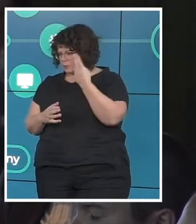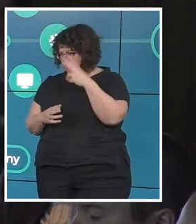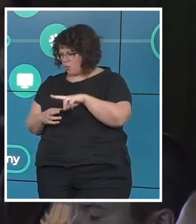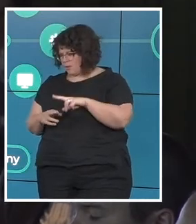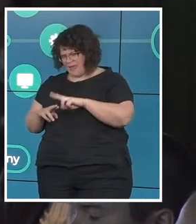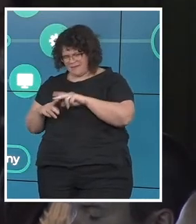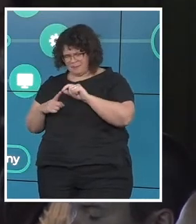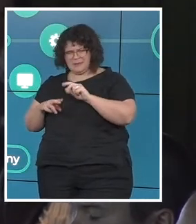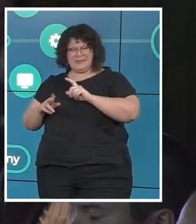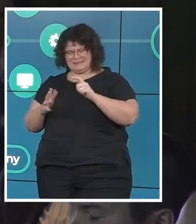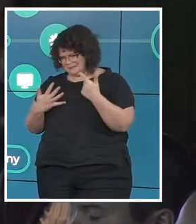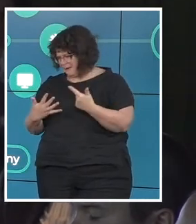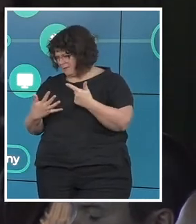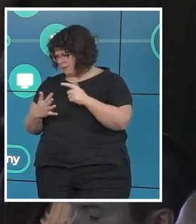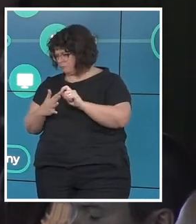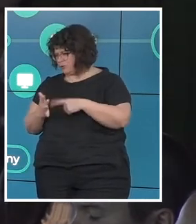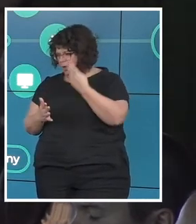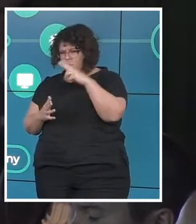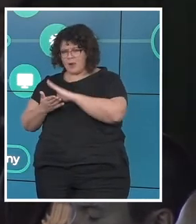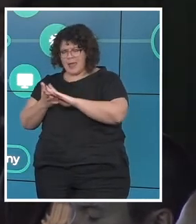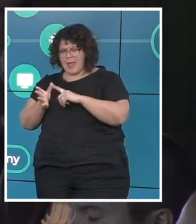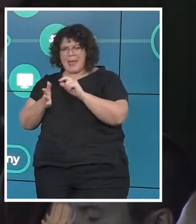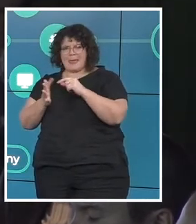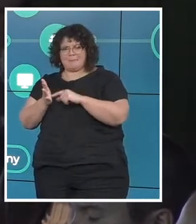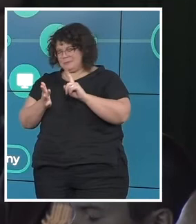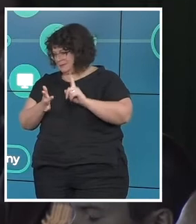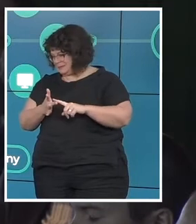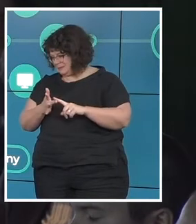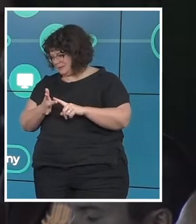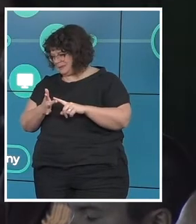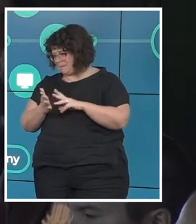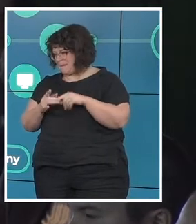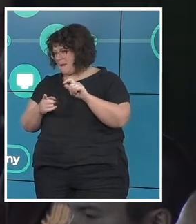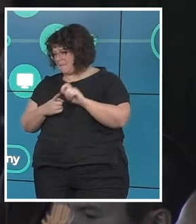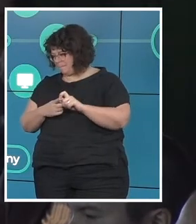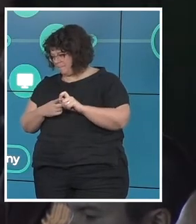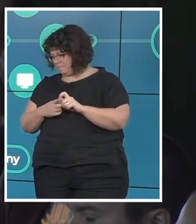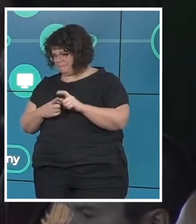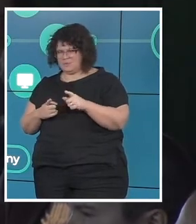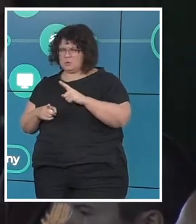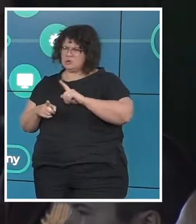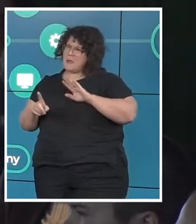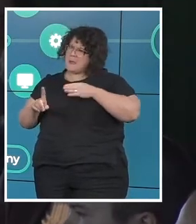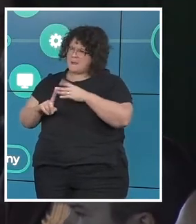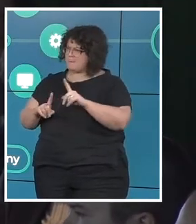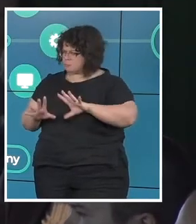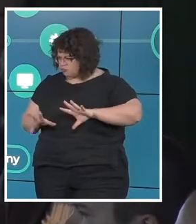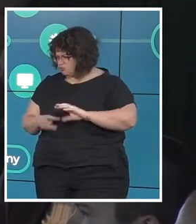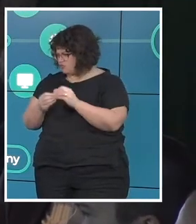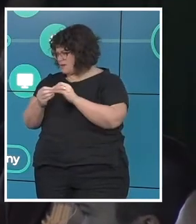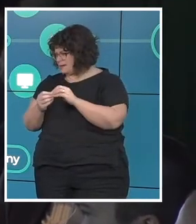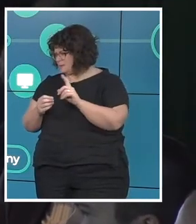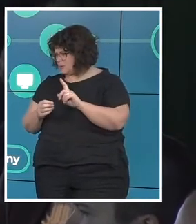that was to try and create both web and client-side tools to try and